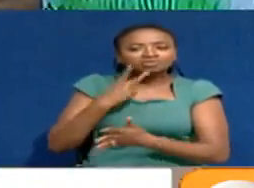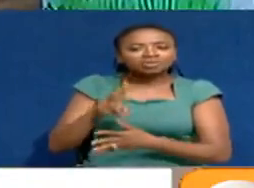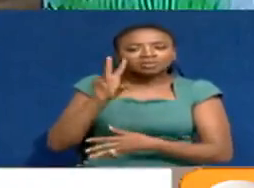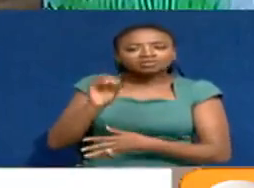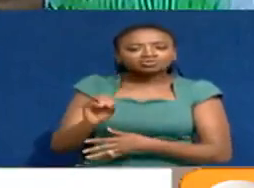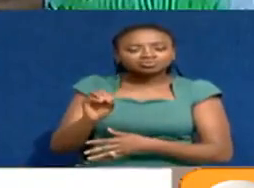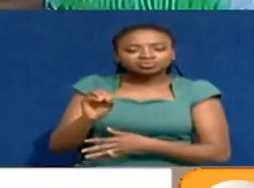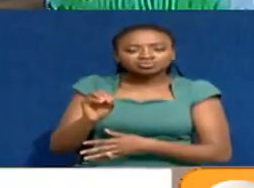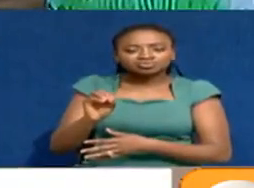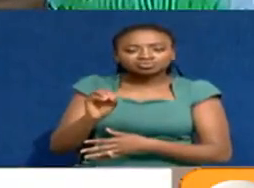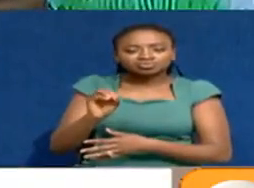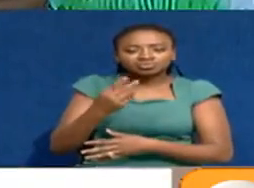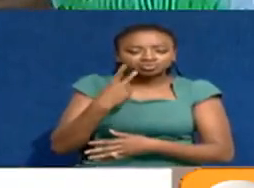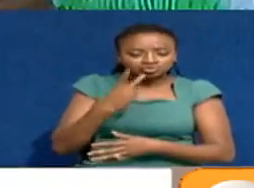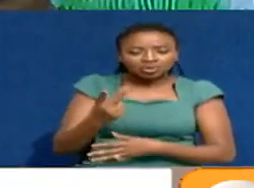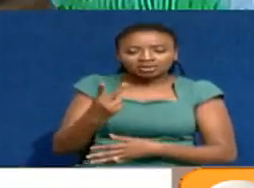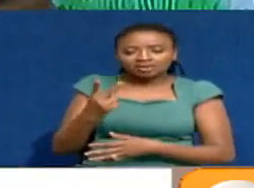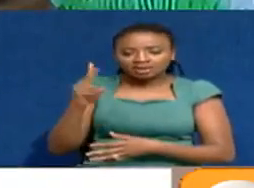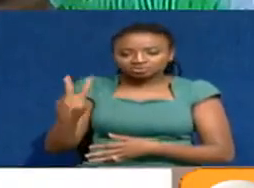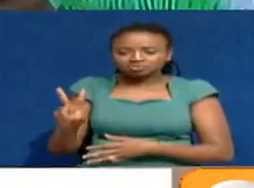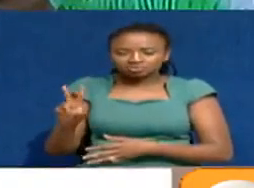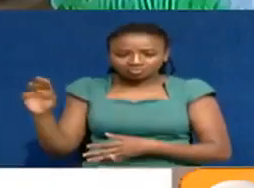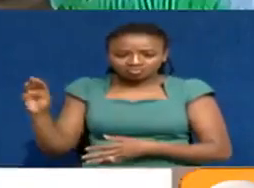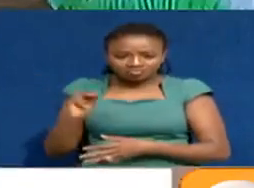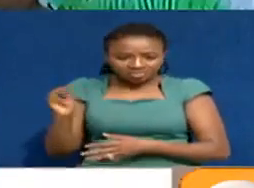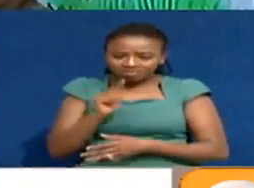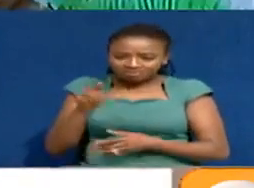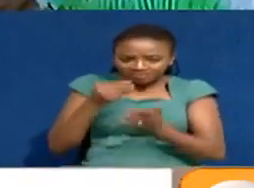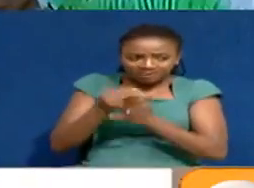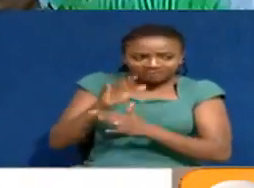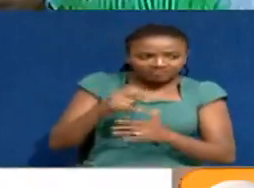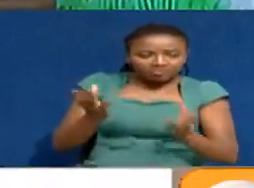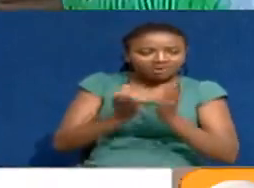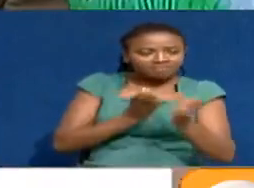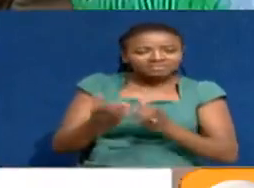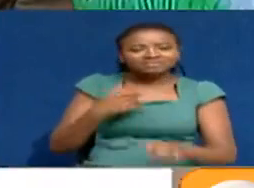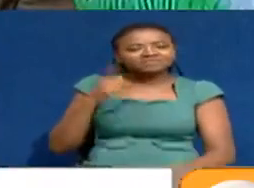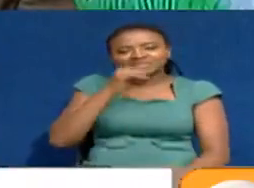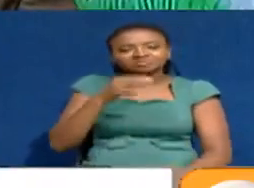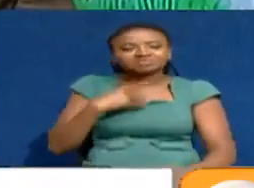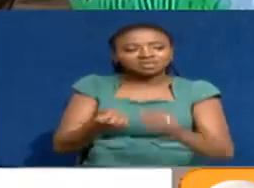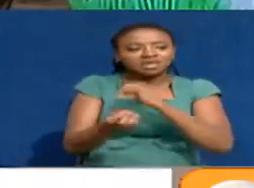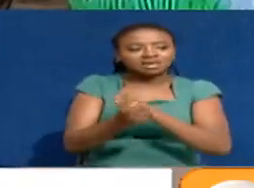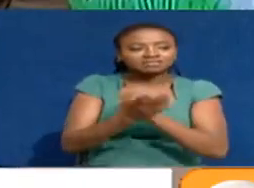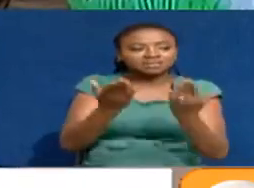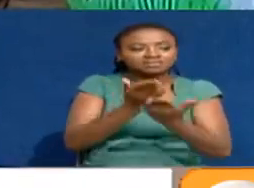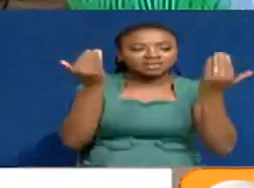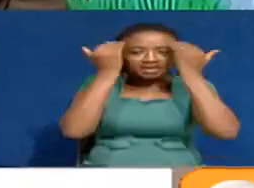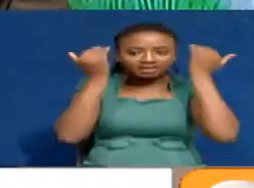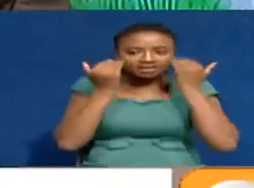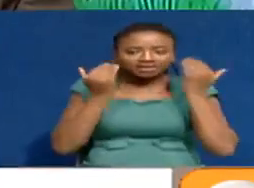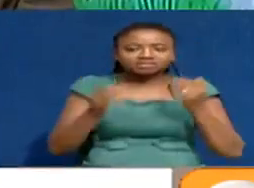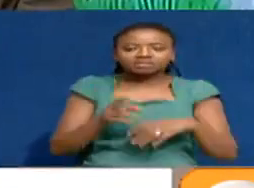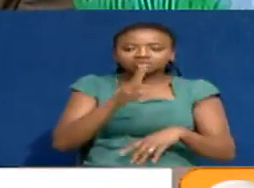money from business, and I've accounted for every cent in court. What businesses are they? I have explained in court. 20 million, I